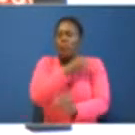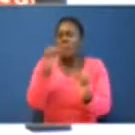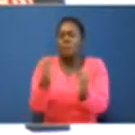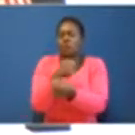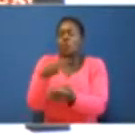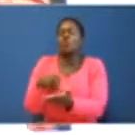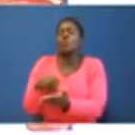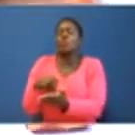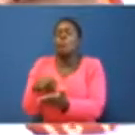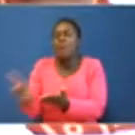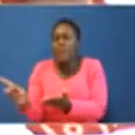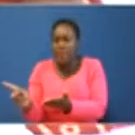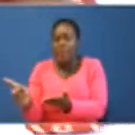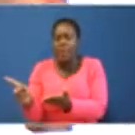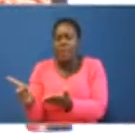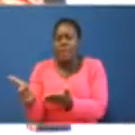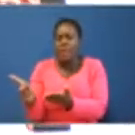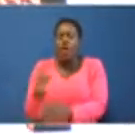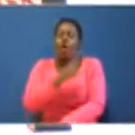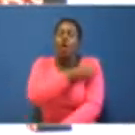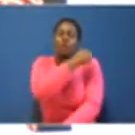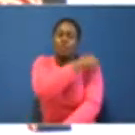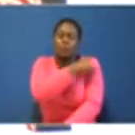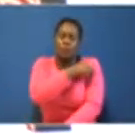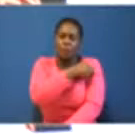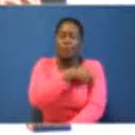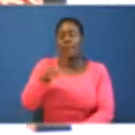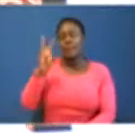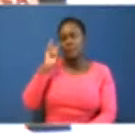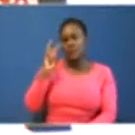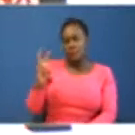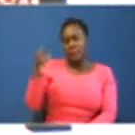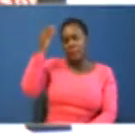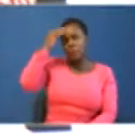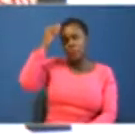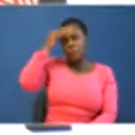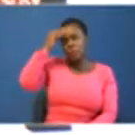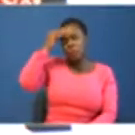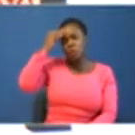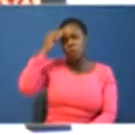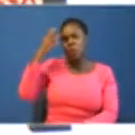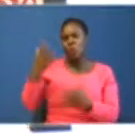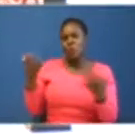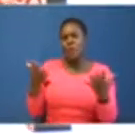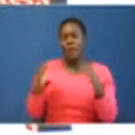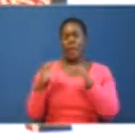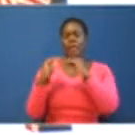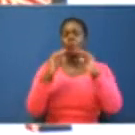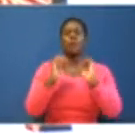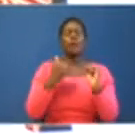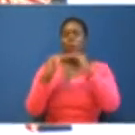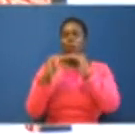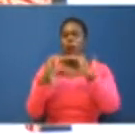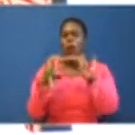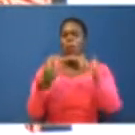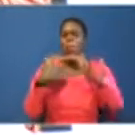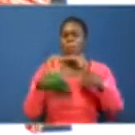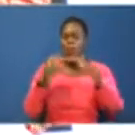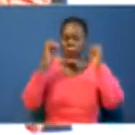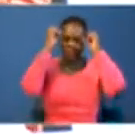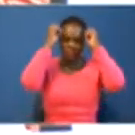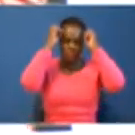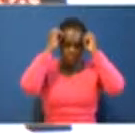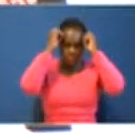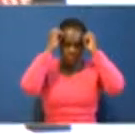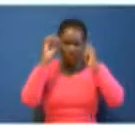cannot afford to pay to then um leave look at education in terms of the inequality young people studying in